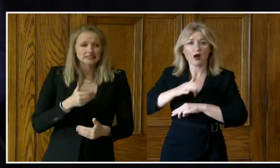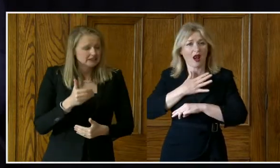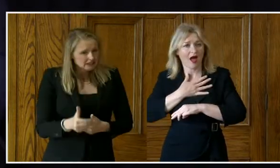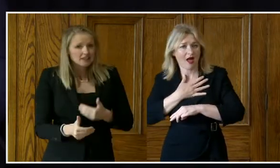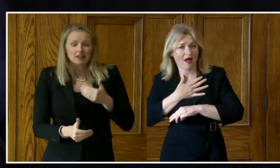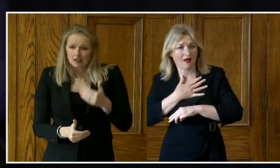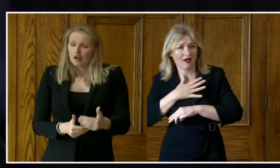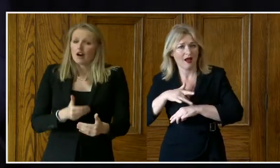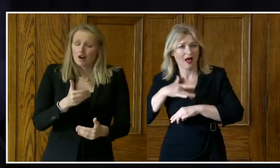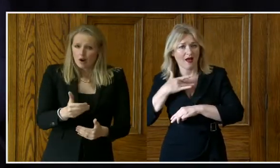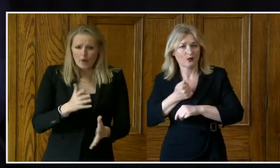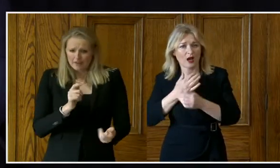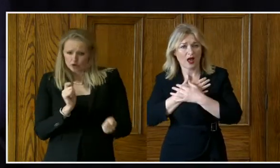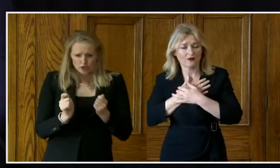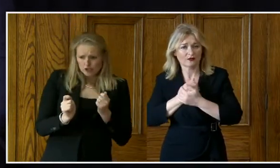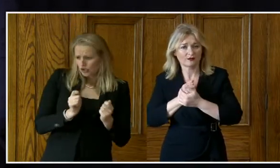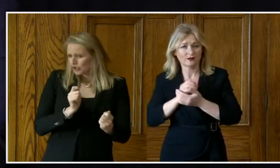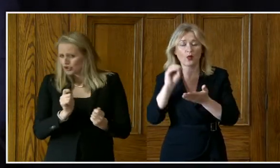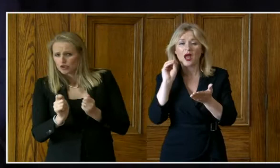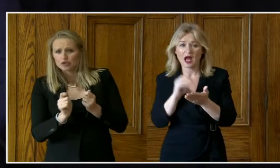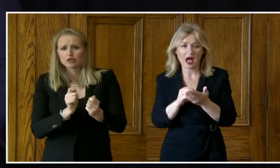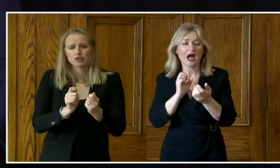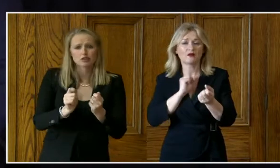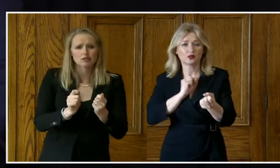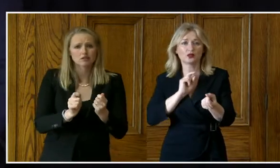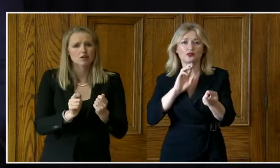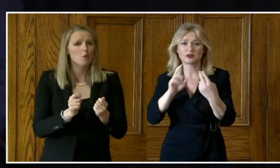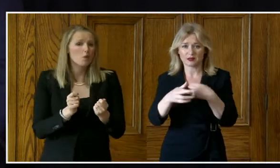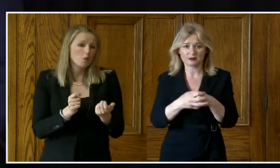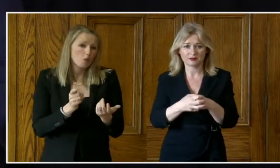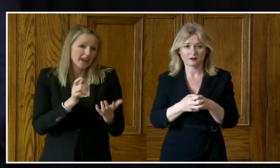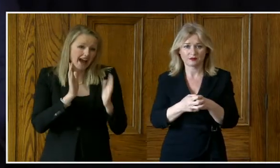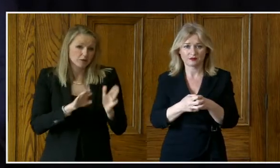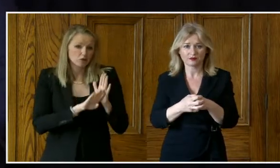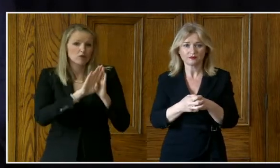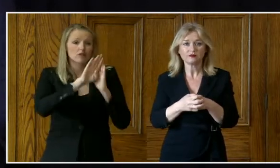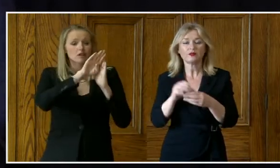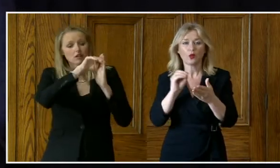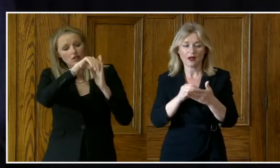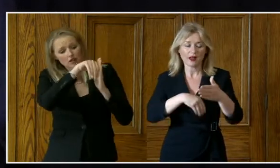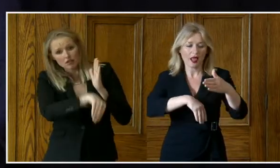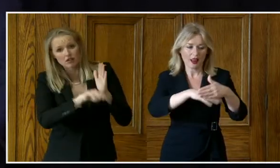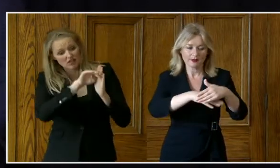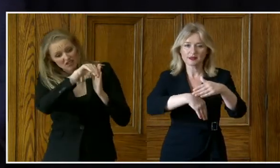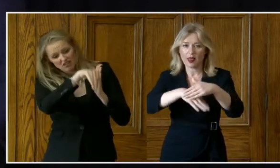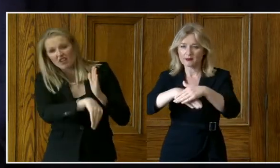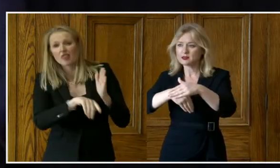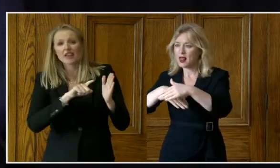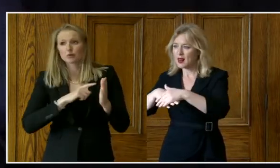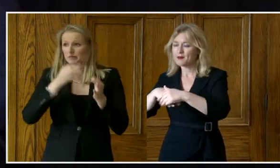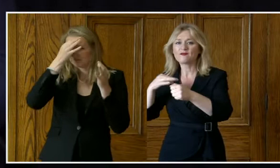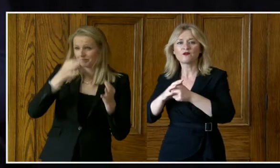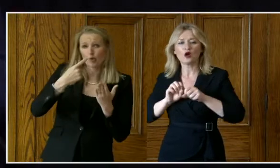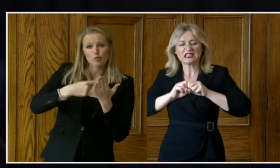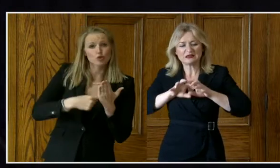must change. And in order to flatten the curve, restrictions have been put in place to slow down the spread of the virus and to give us